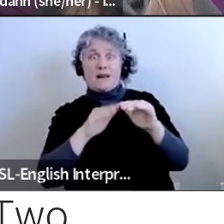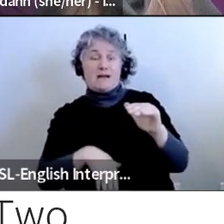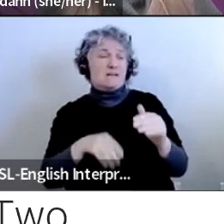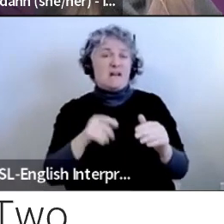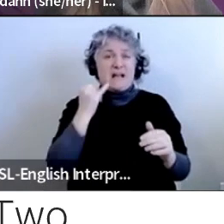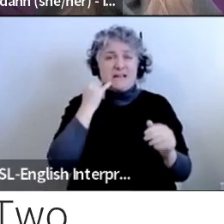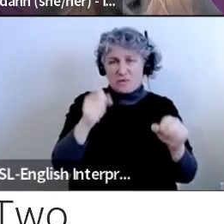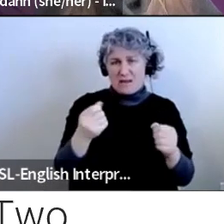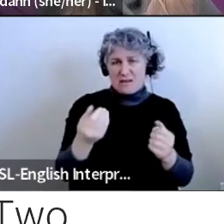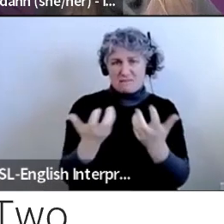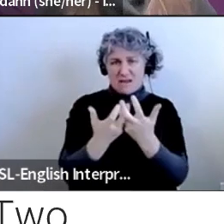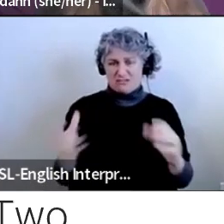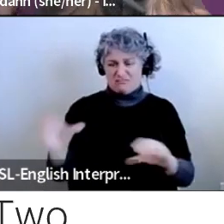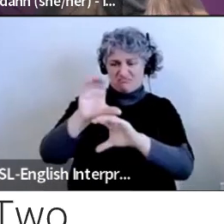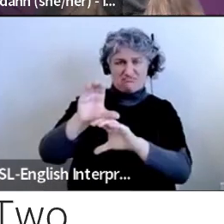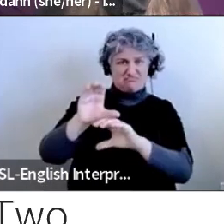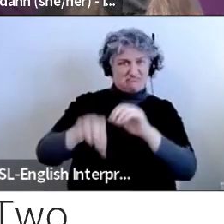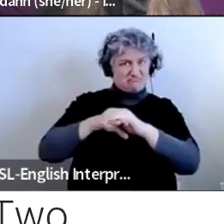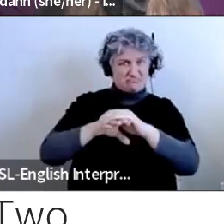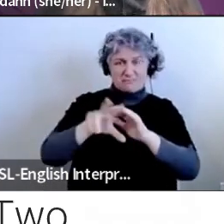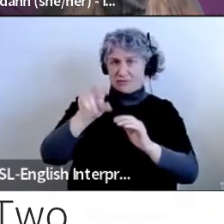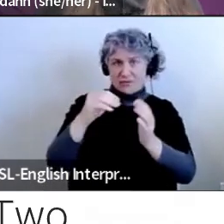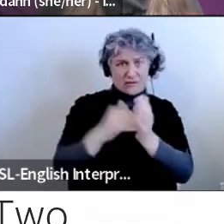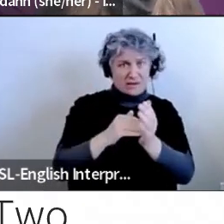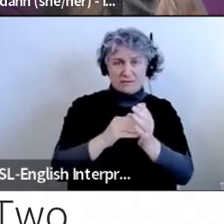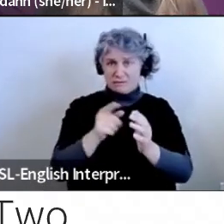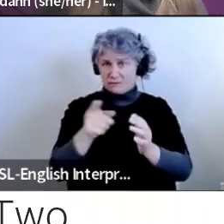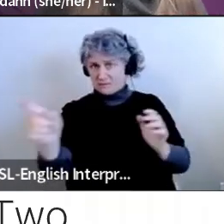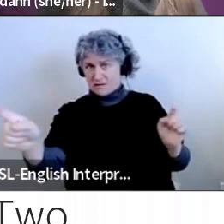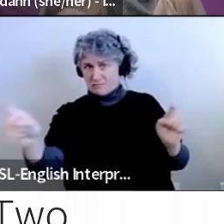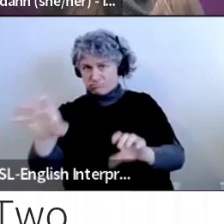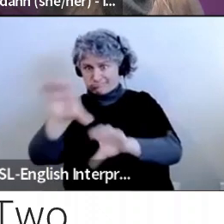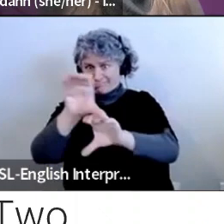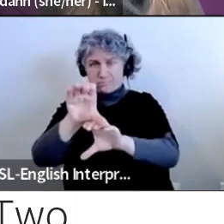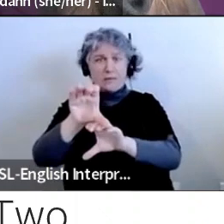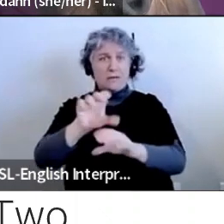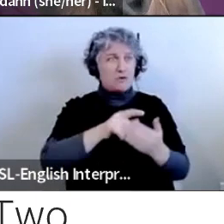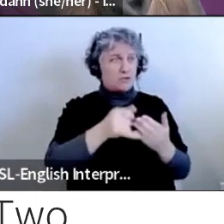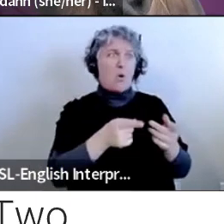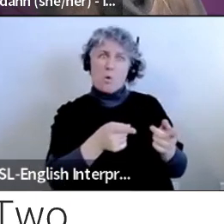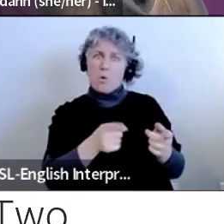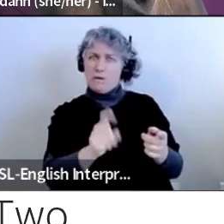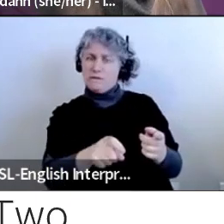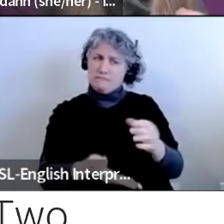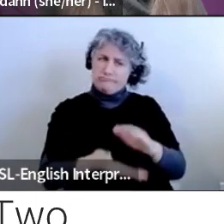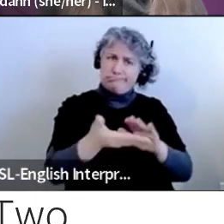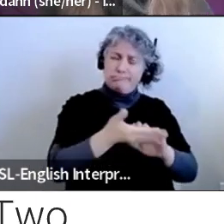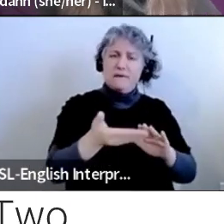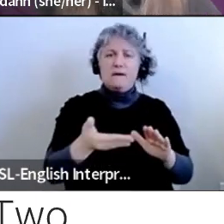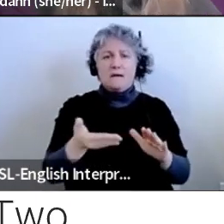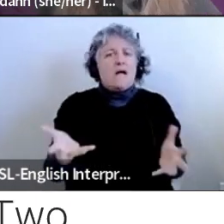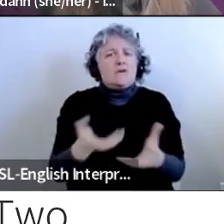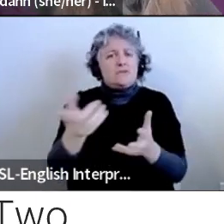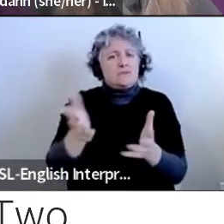ability to match the funds at the maximum amount and you have a project that will be supported by those, we encourage you to